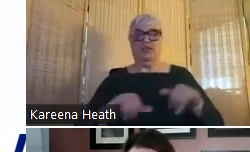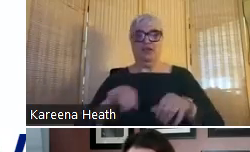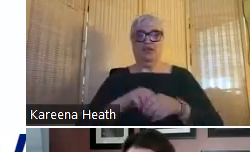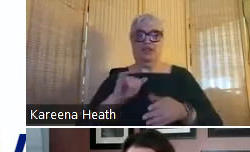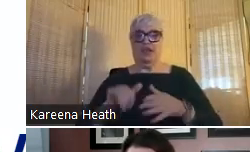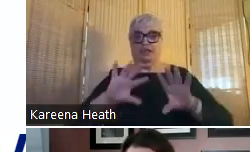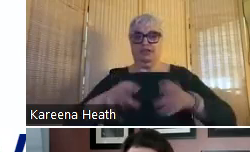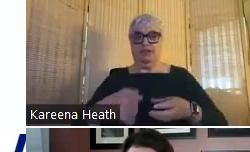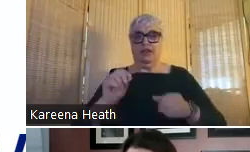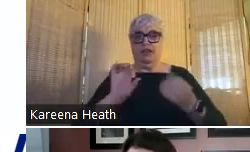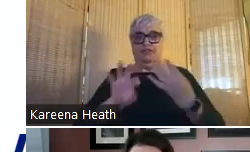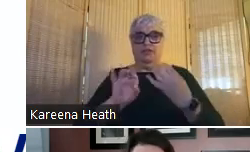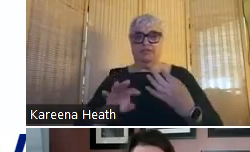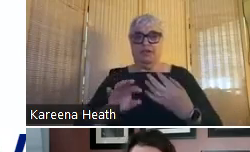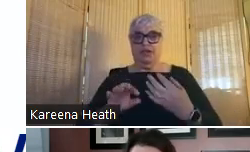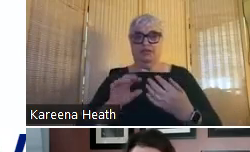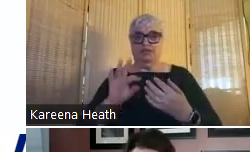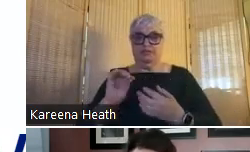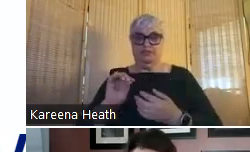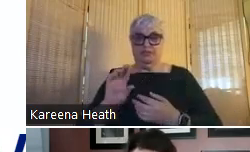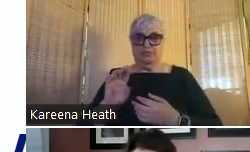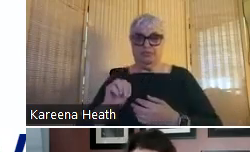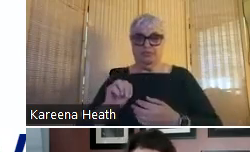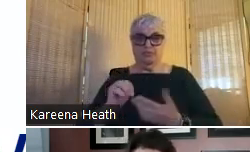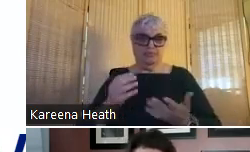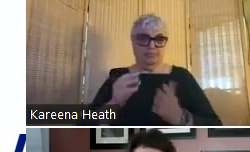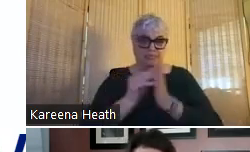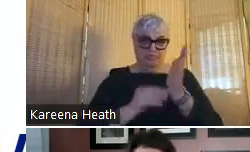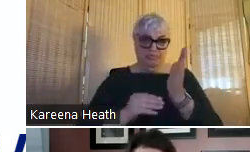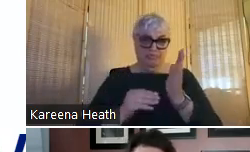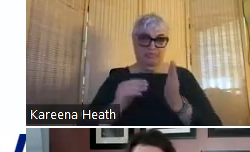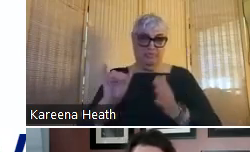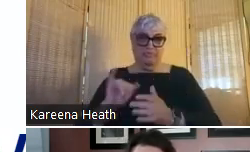and give us some feedback in the form or email would be fantastic.